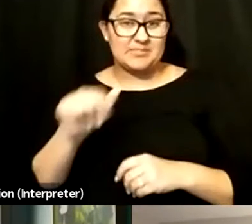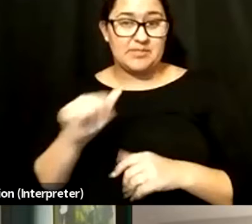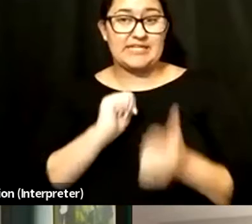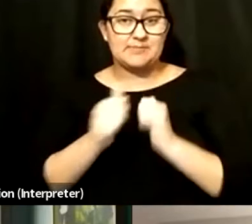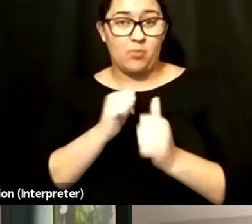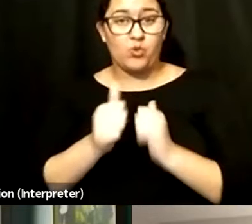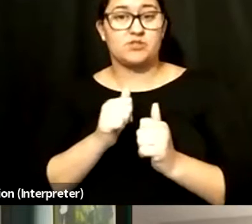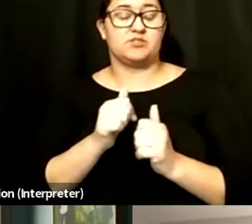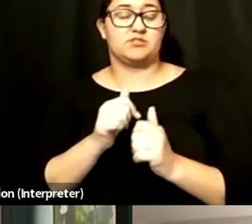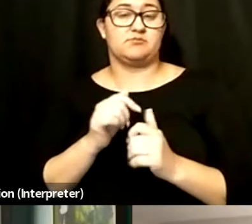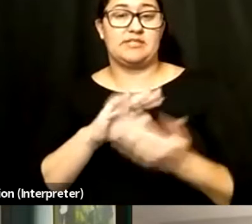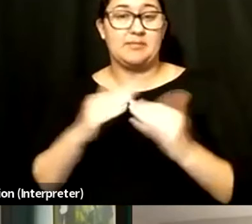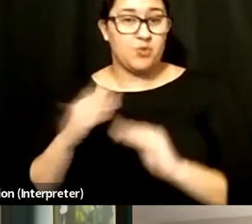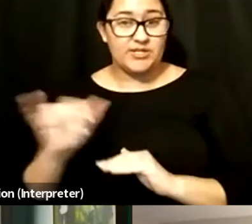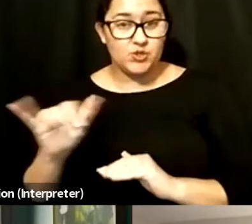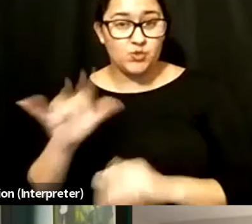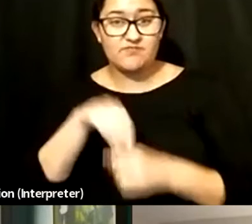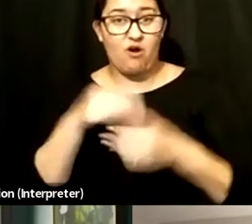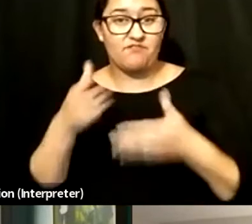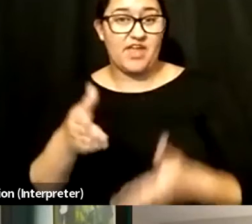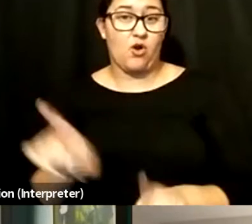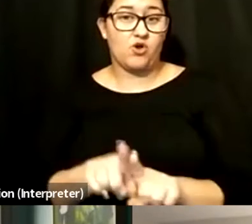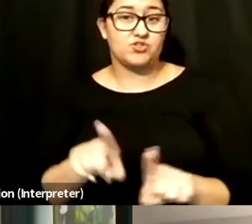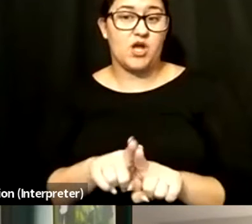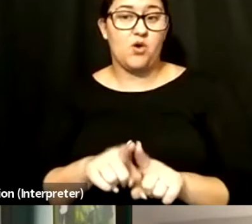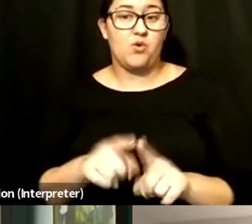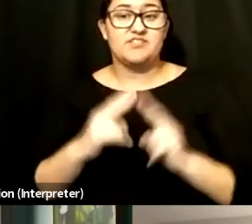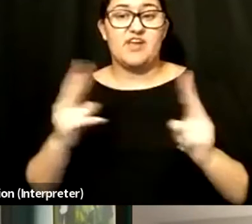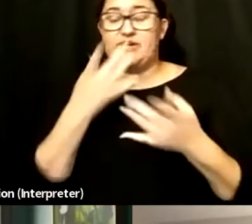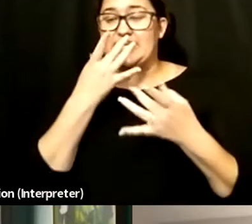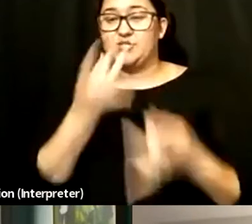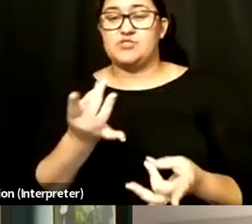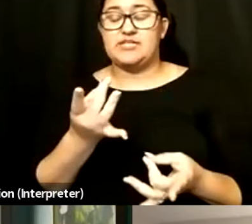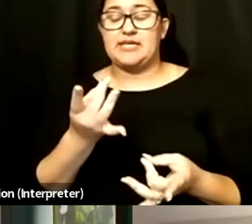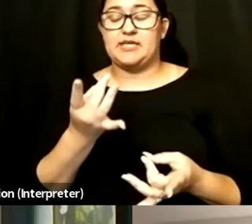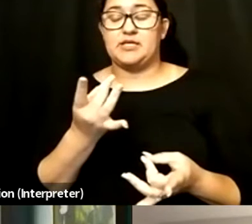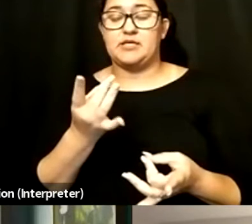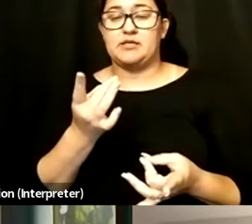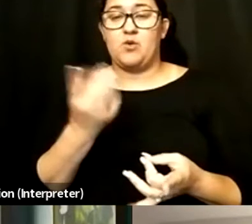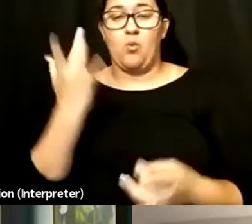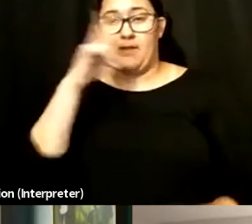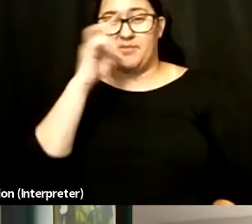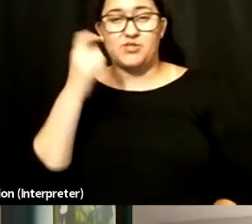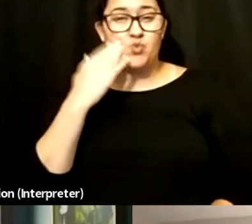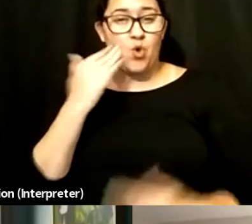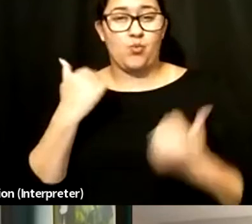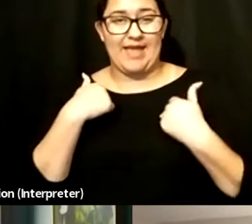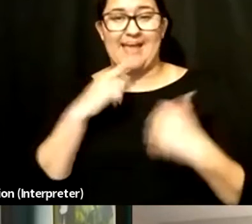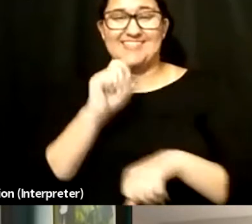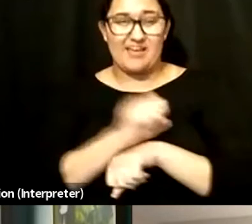and it was very interesting because, you know, there's